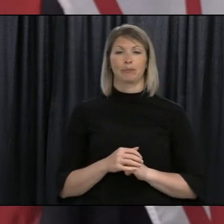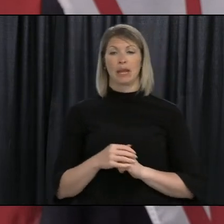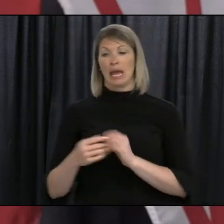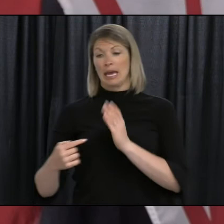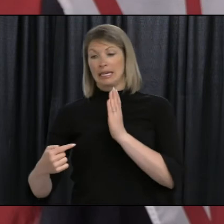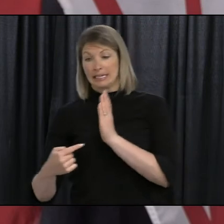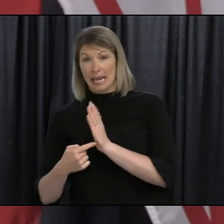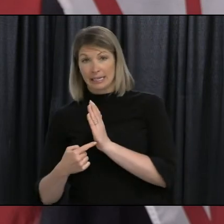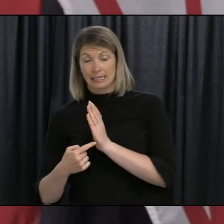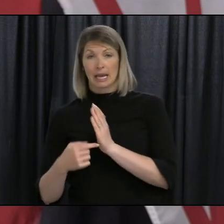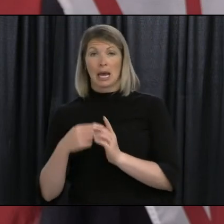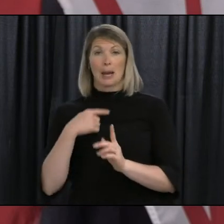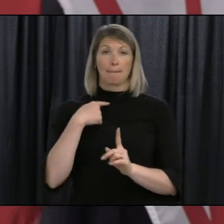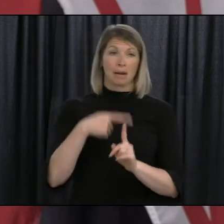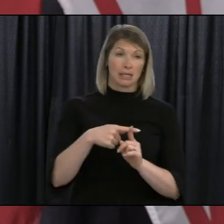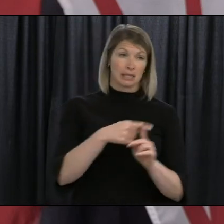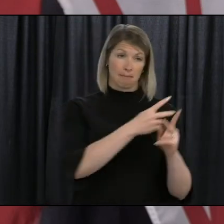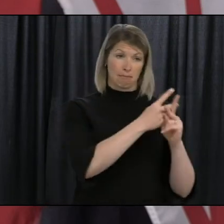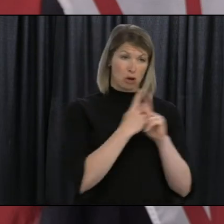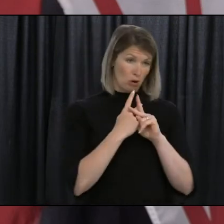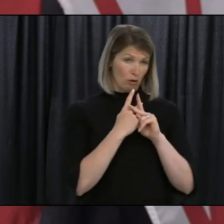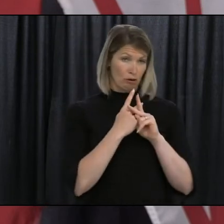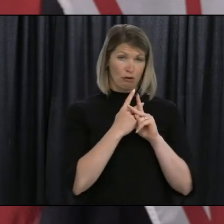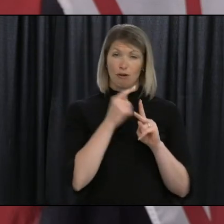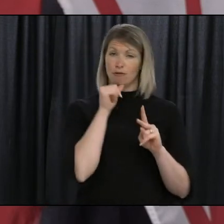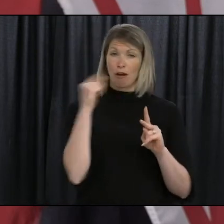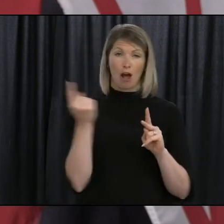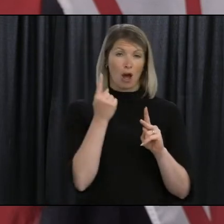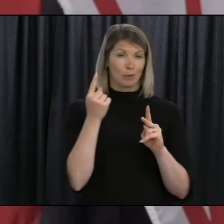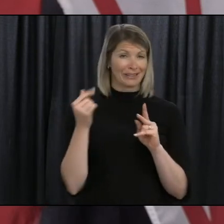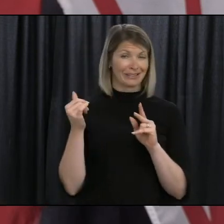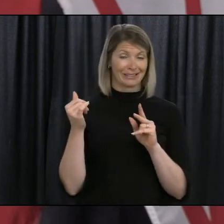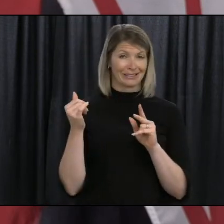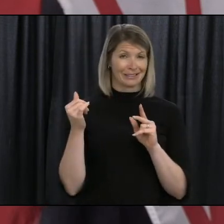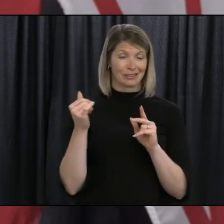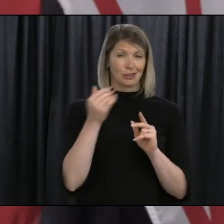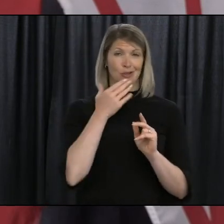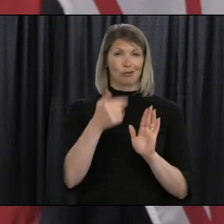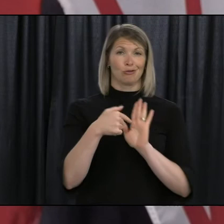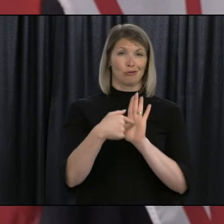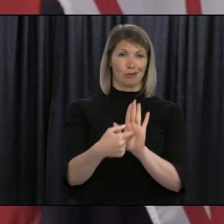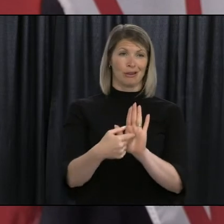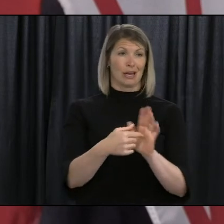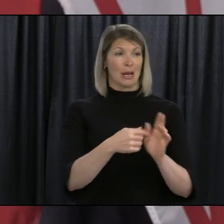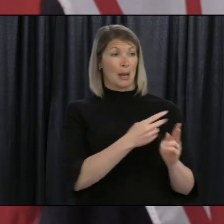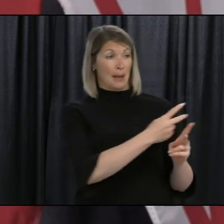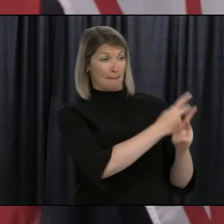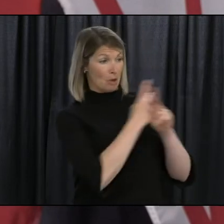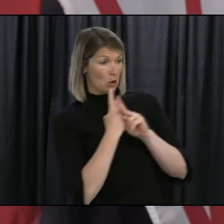don't always go hand in hand. The amount you borrow and your deficit is not always hand in hand.